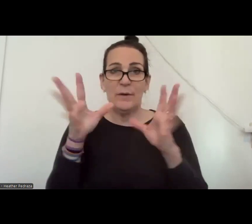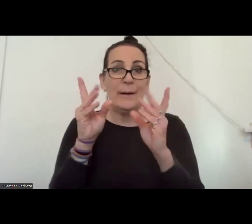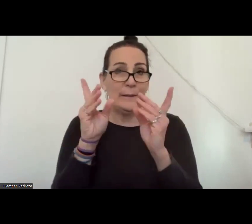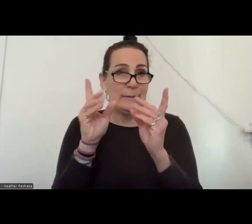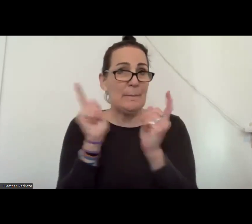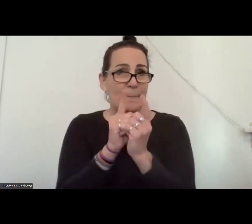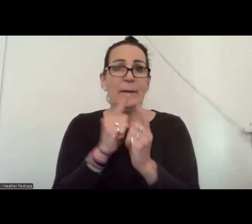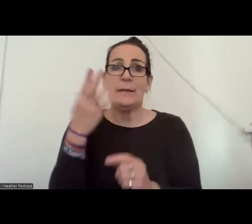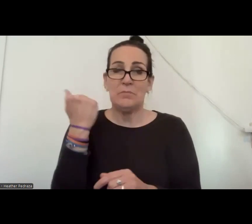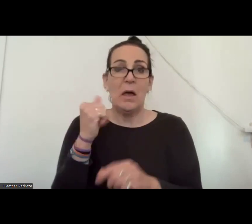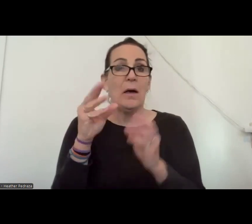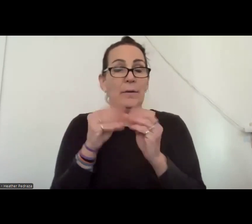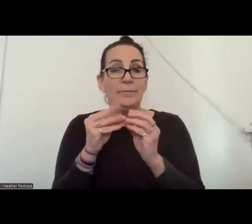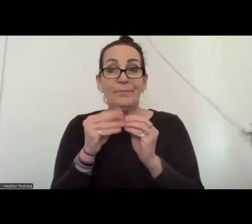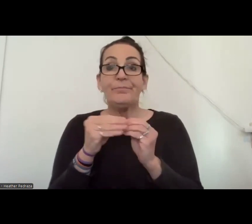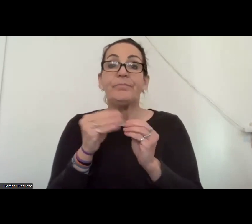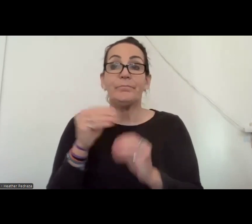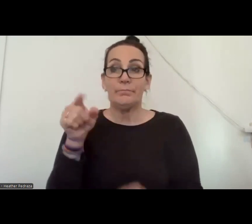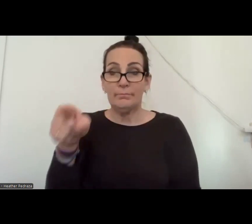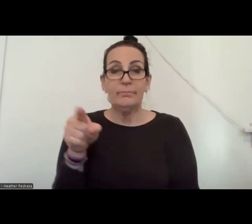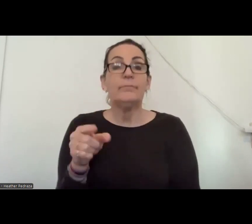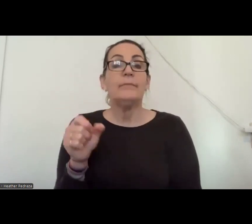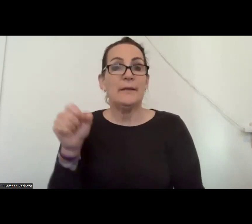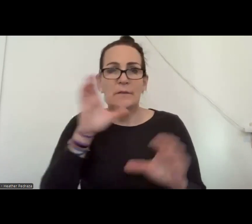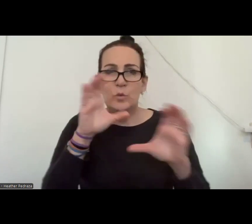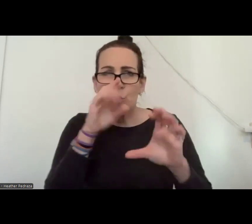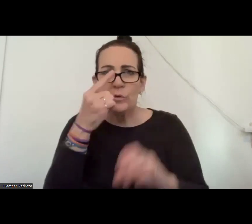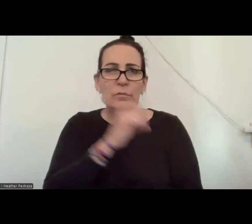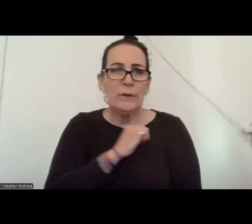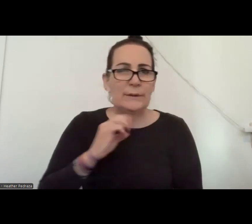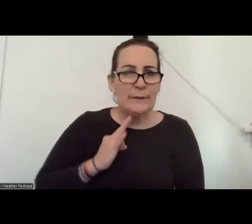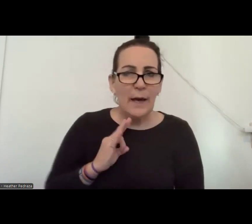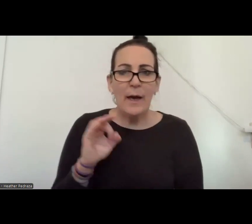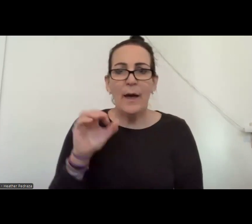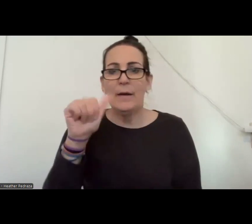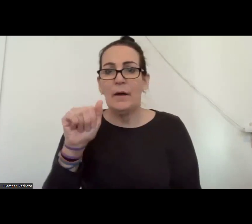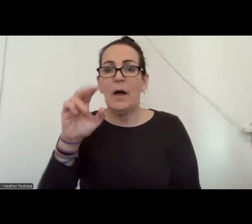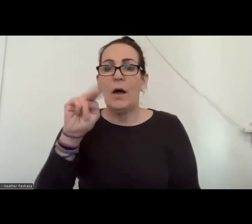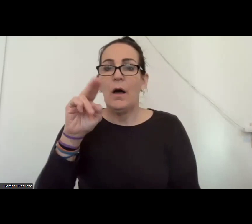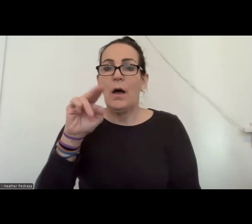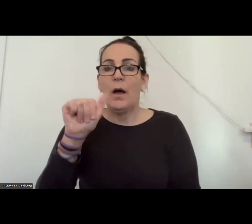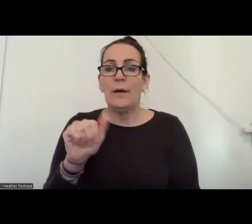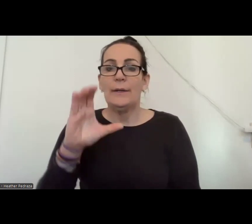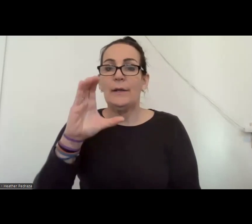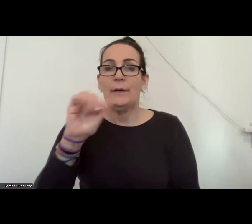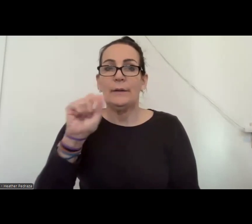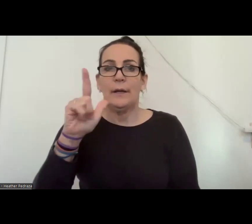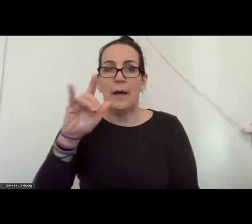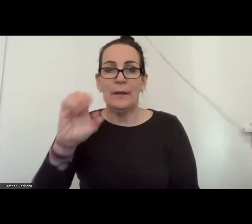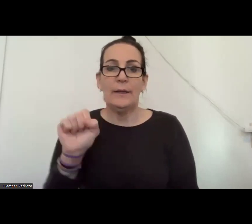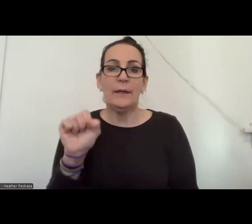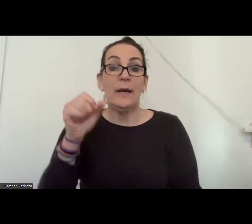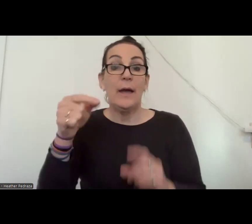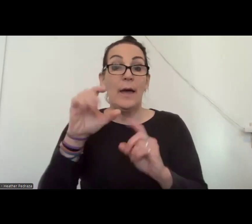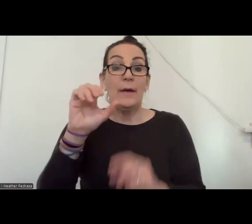staffing this committee, Anna, Callie, Sarah Steenhausen, who leads the team, and Julie Solier from